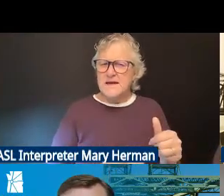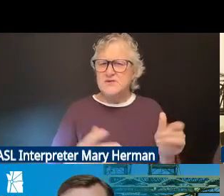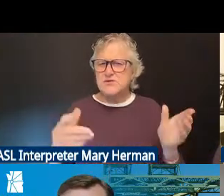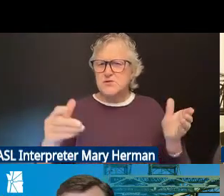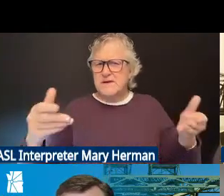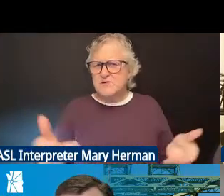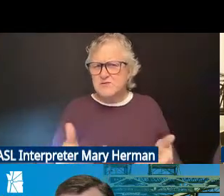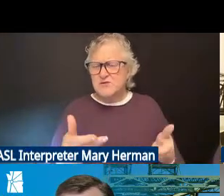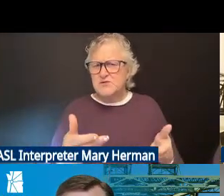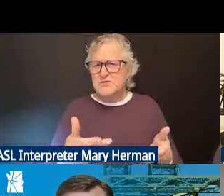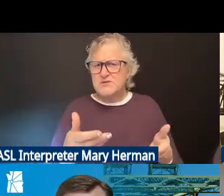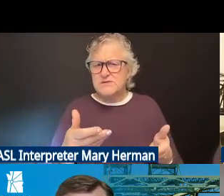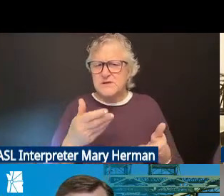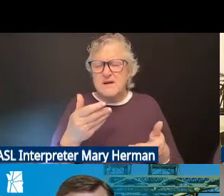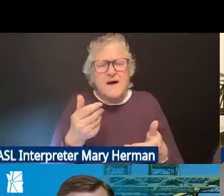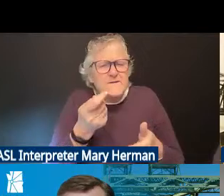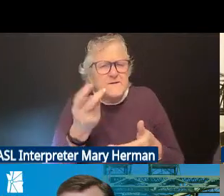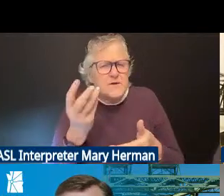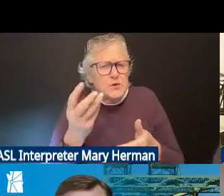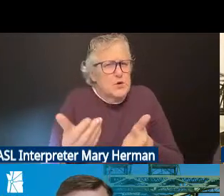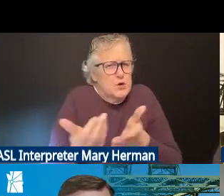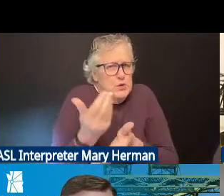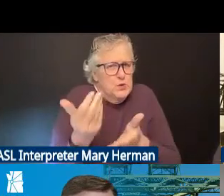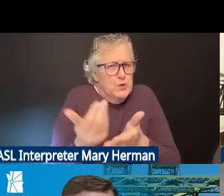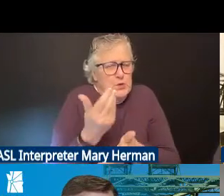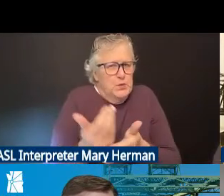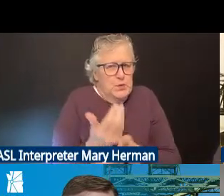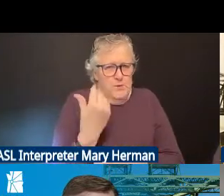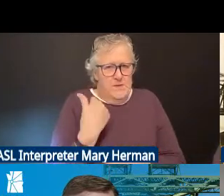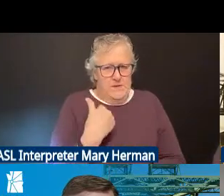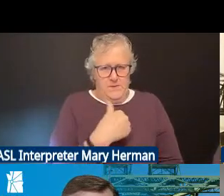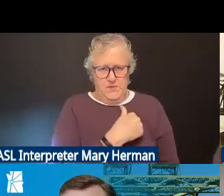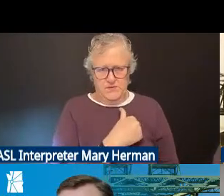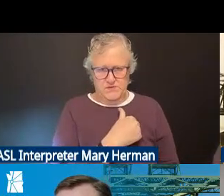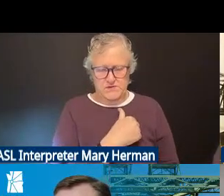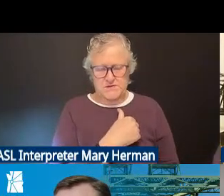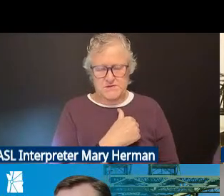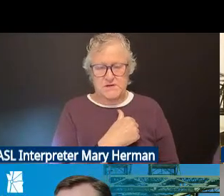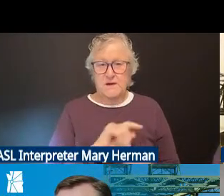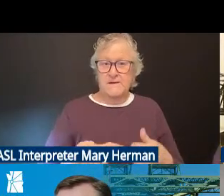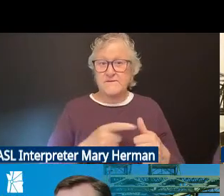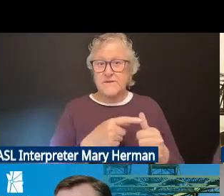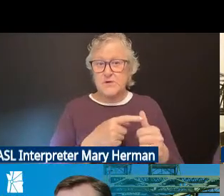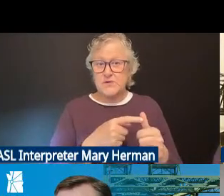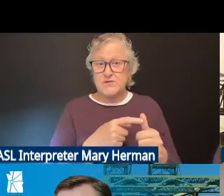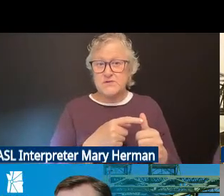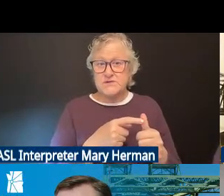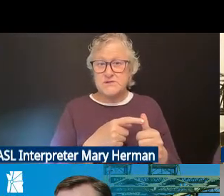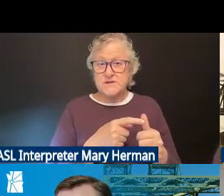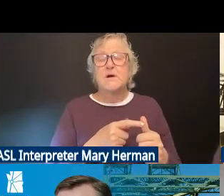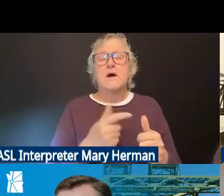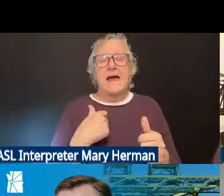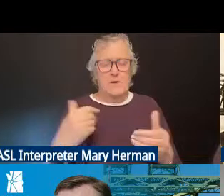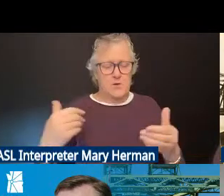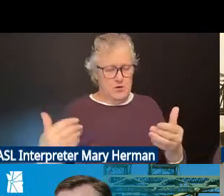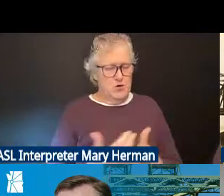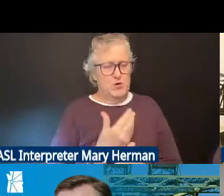Committee. So first I would like to introduce our new Washington